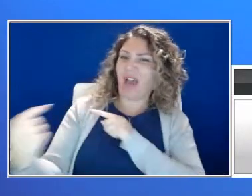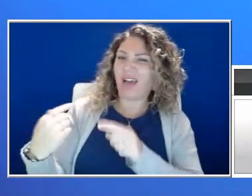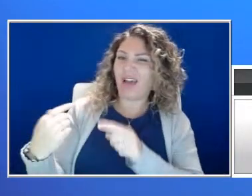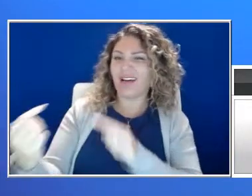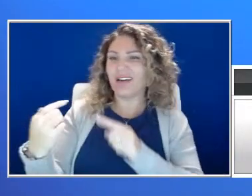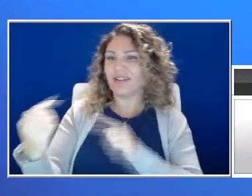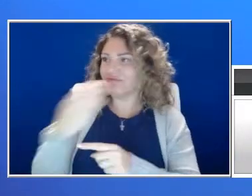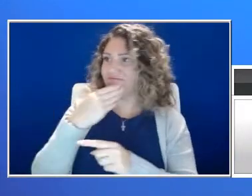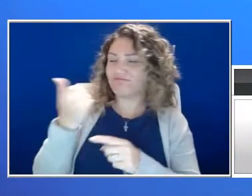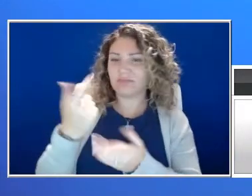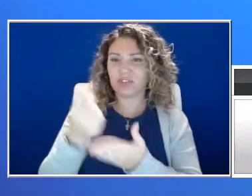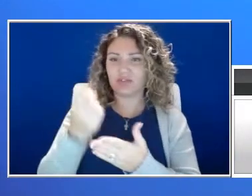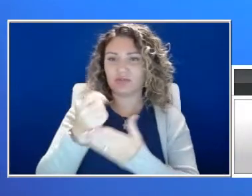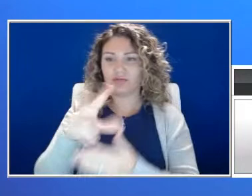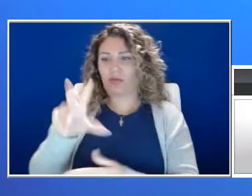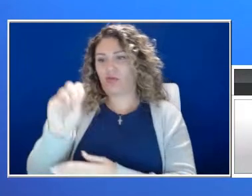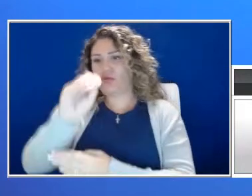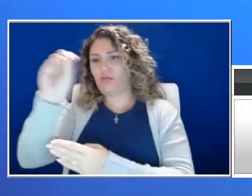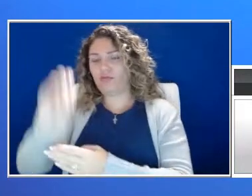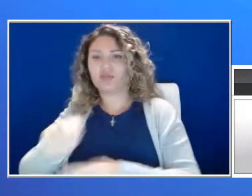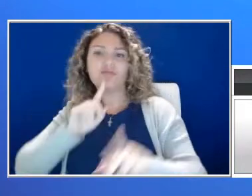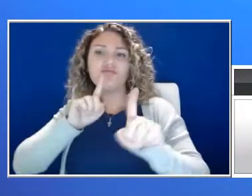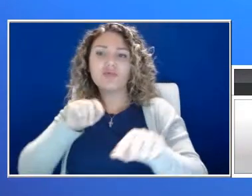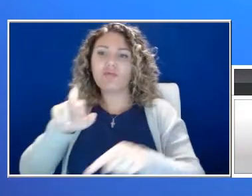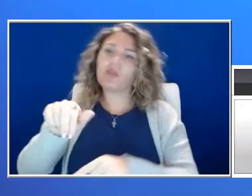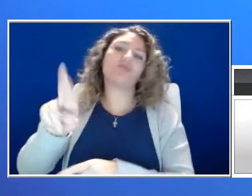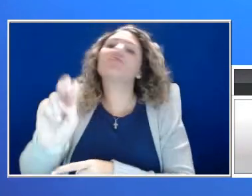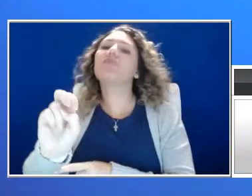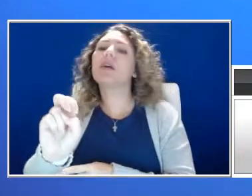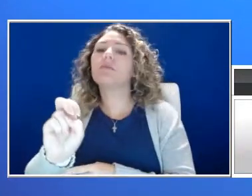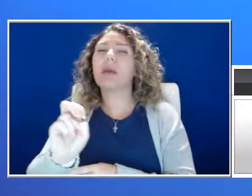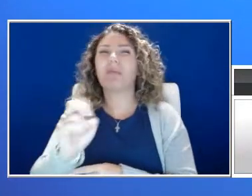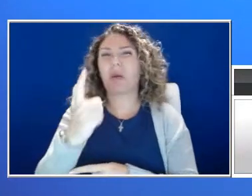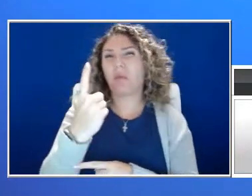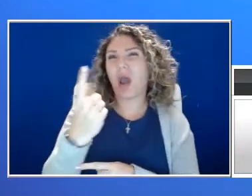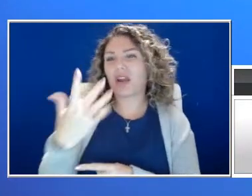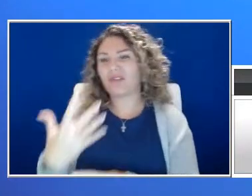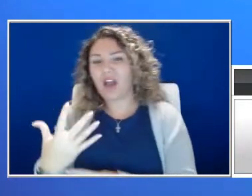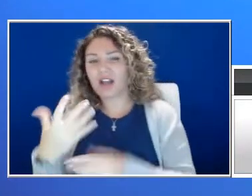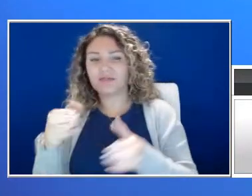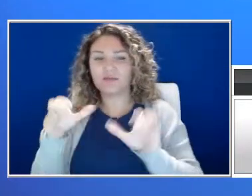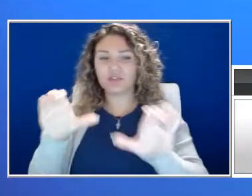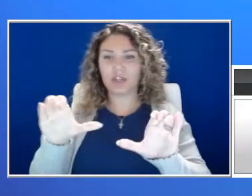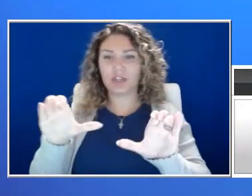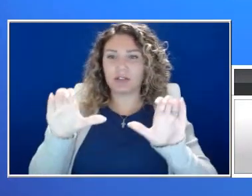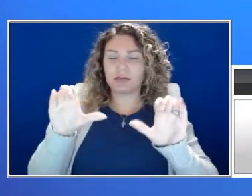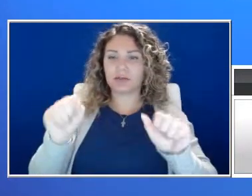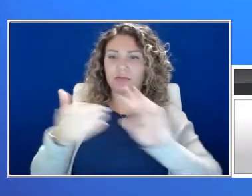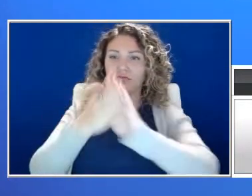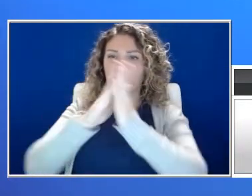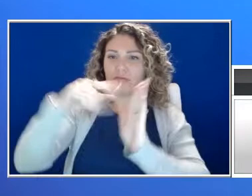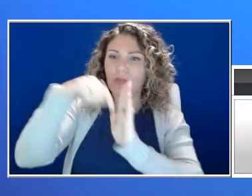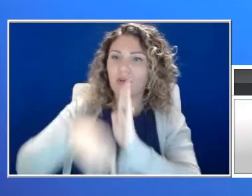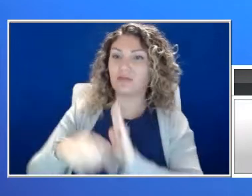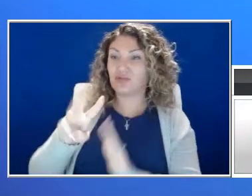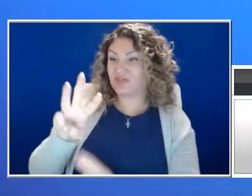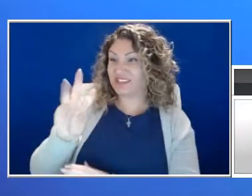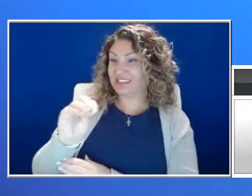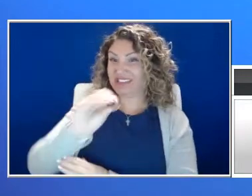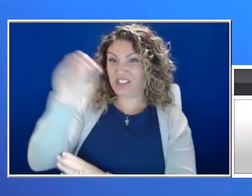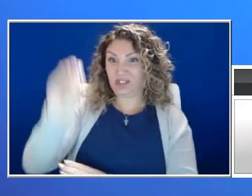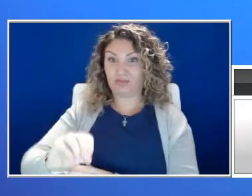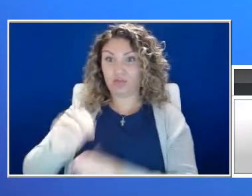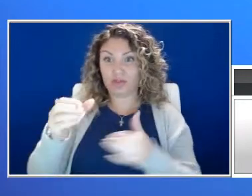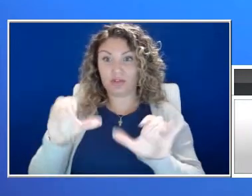you a 30% response rate with maybe a 1 or 5% chance that it can go to a deeper response. She have a 60% chance that it can go